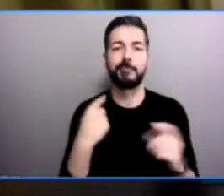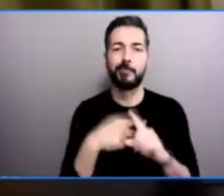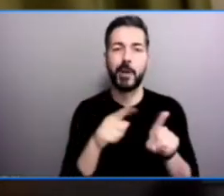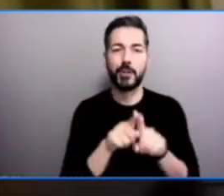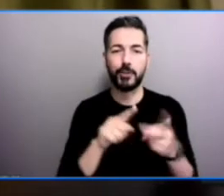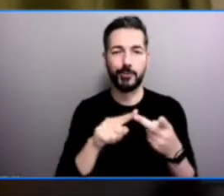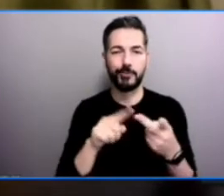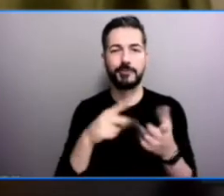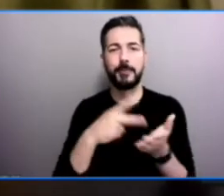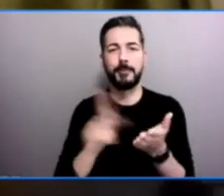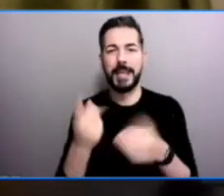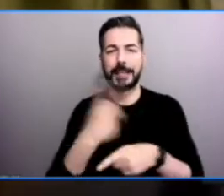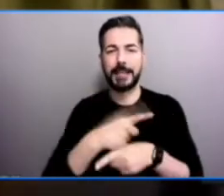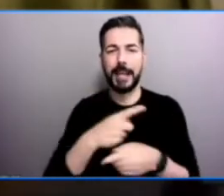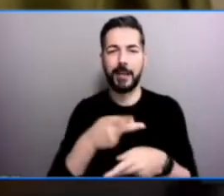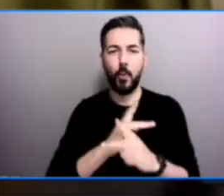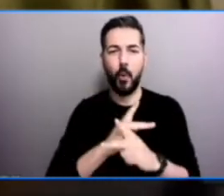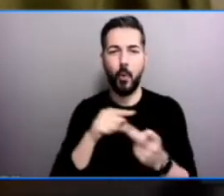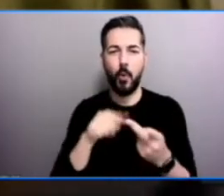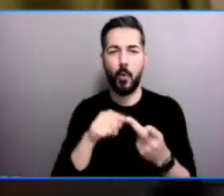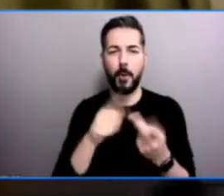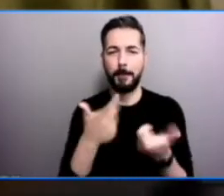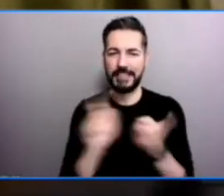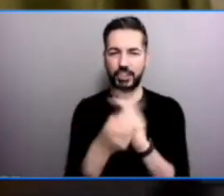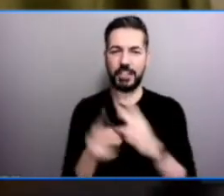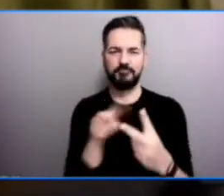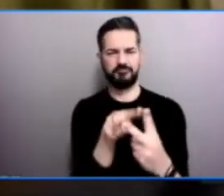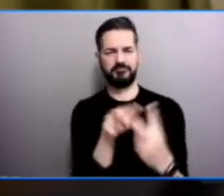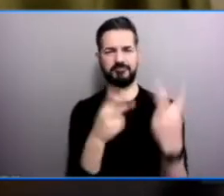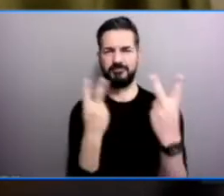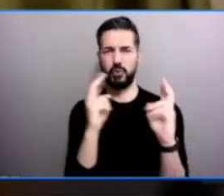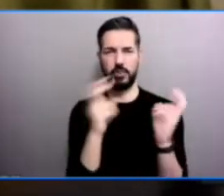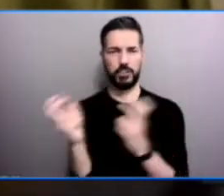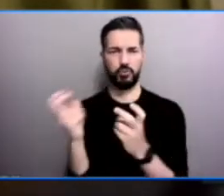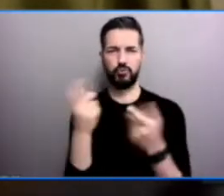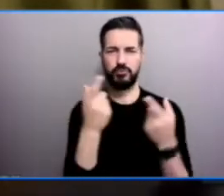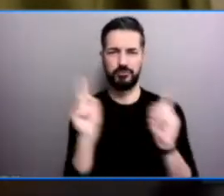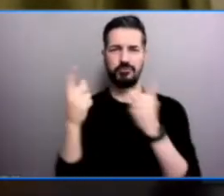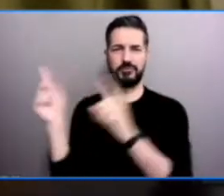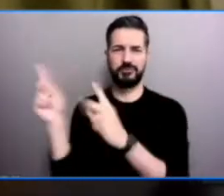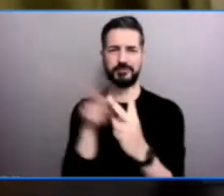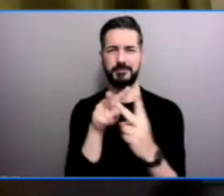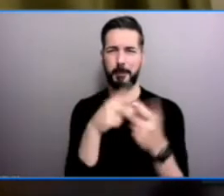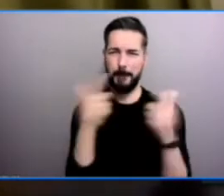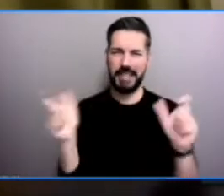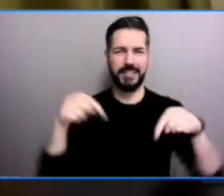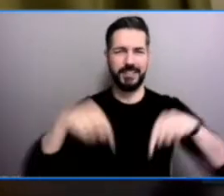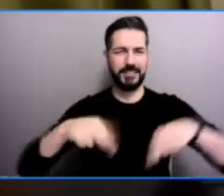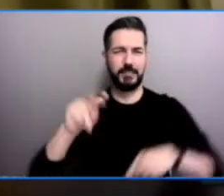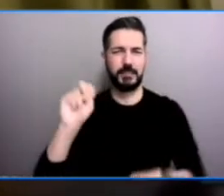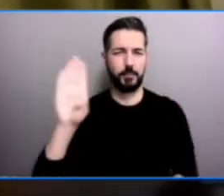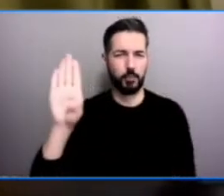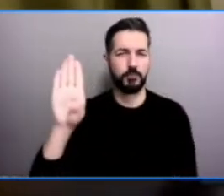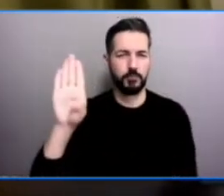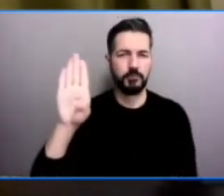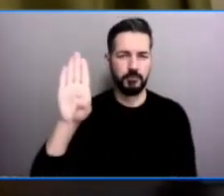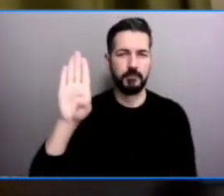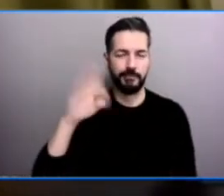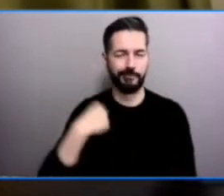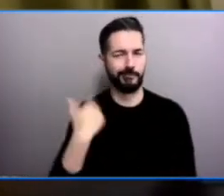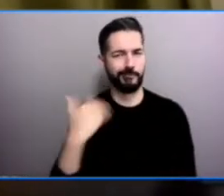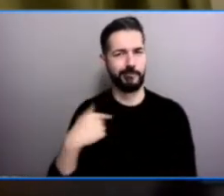on people to step up and volunteer. I mean, like you said, we saw one effort fail because they couldn't get it